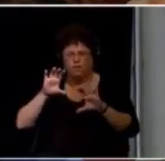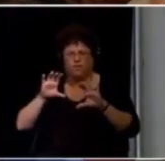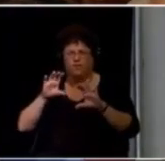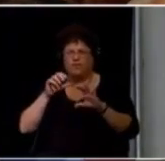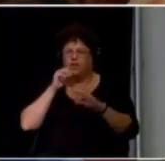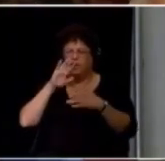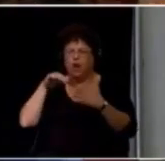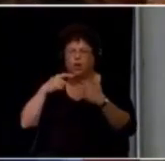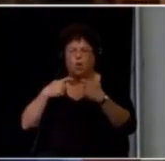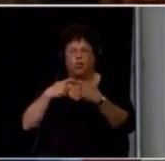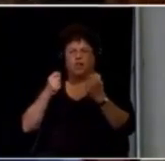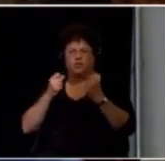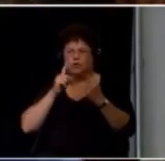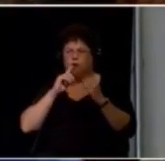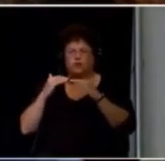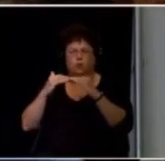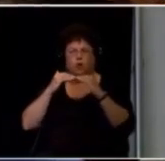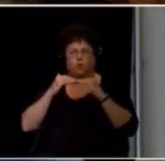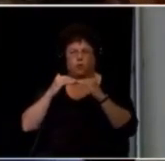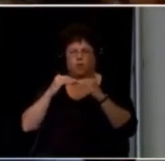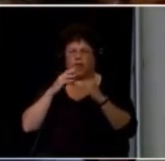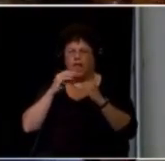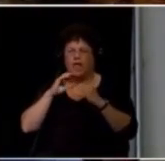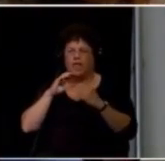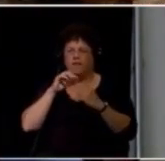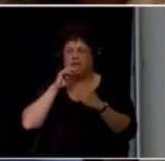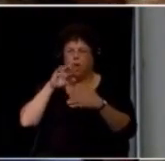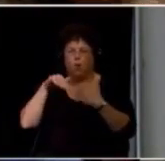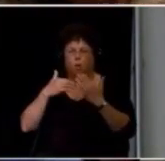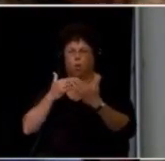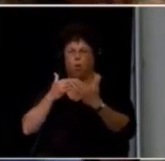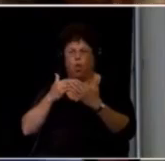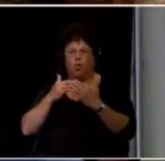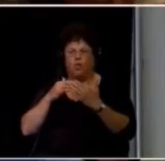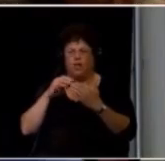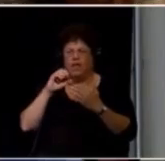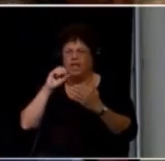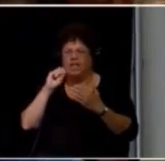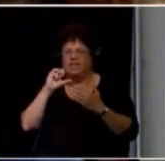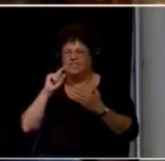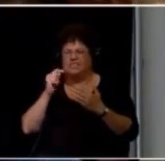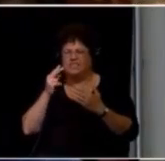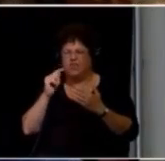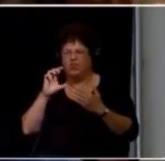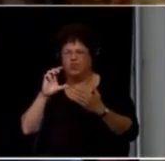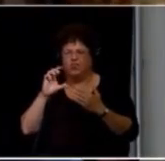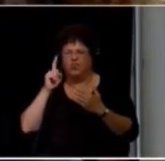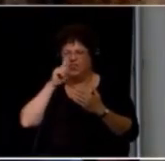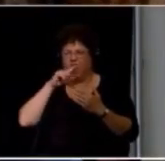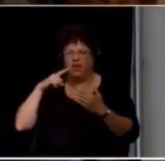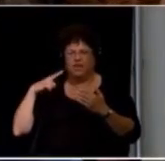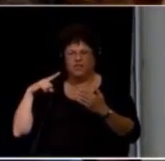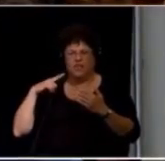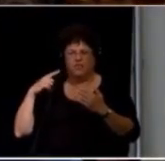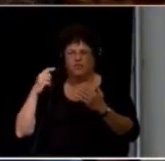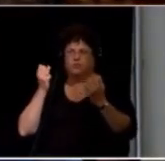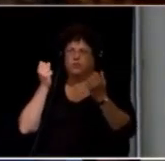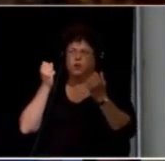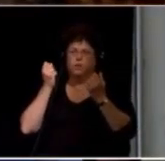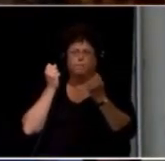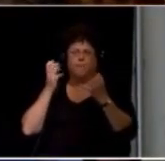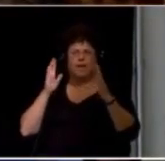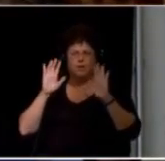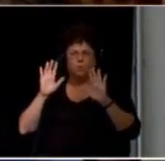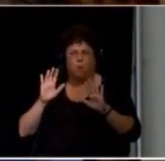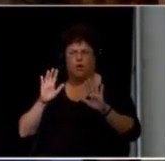neither are all synthetic materials. And there are wonderful vegan, environmentally friendly leathers that are currently being produced, some of which are even